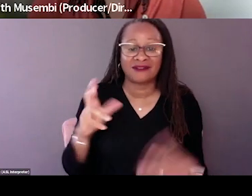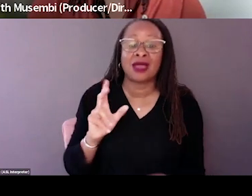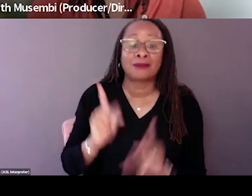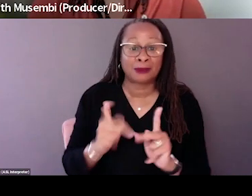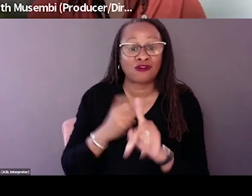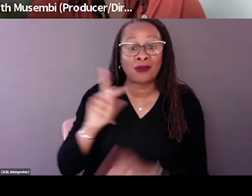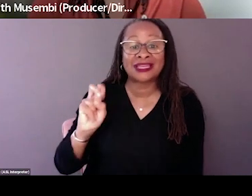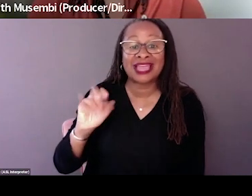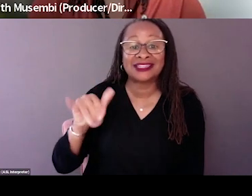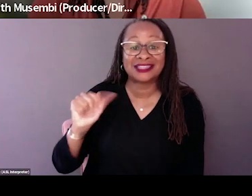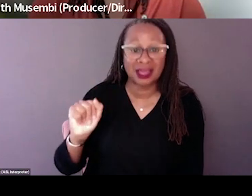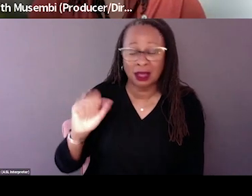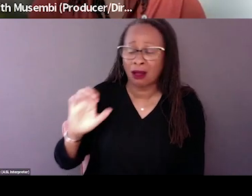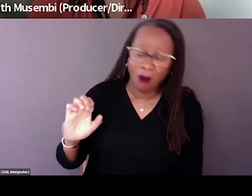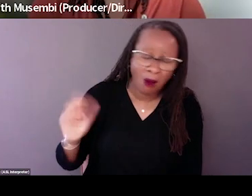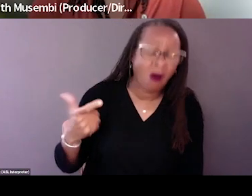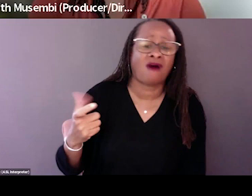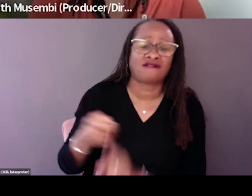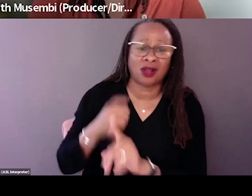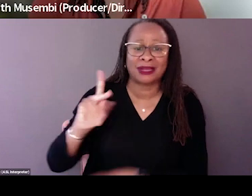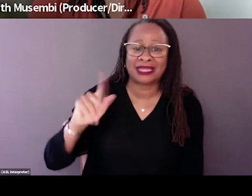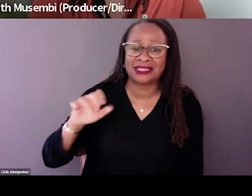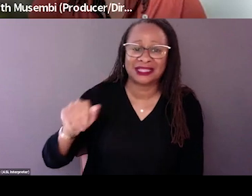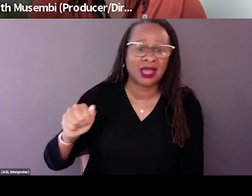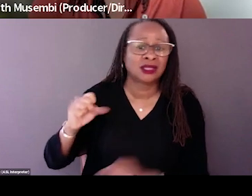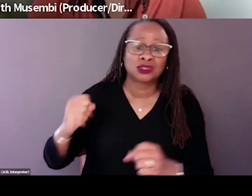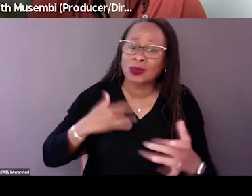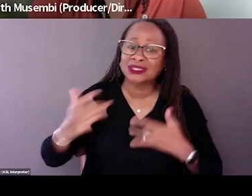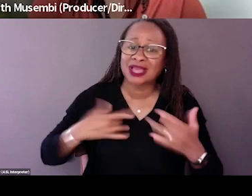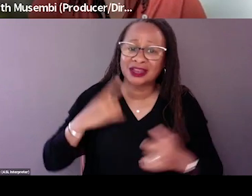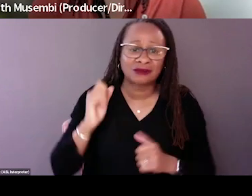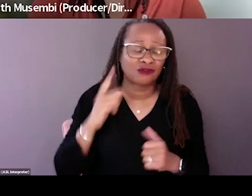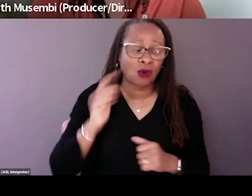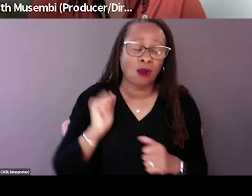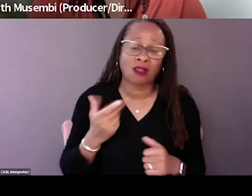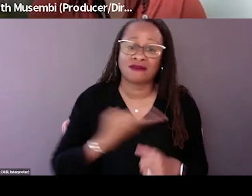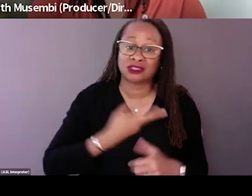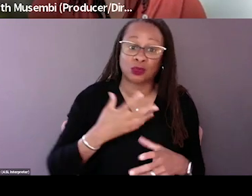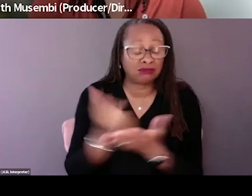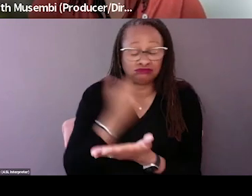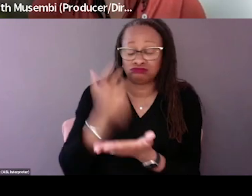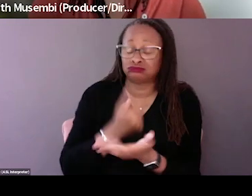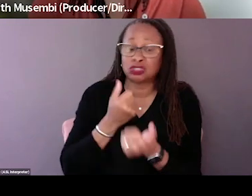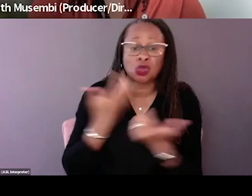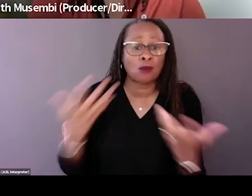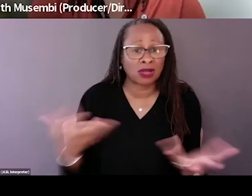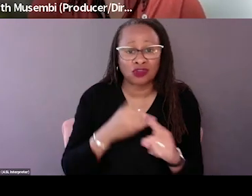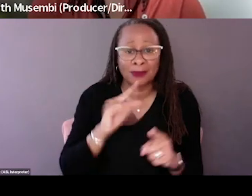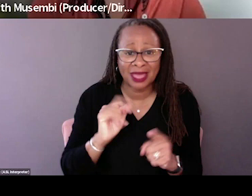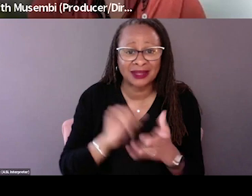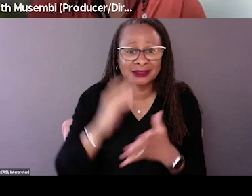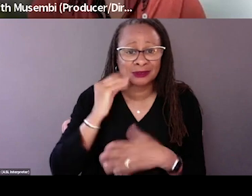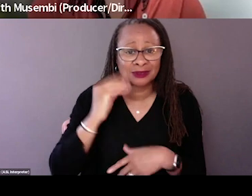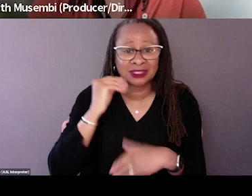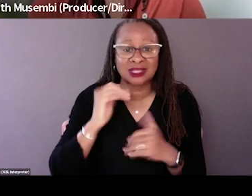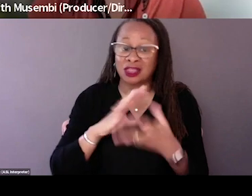first time, all Kenyan, it was so exciting for all of us. And I think we got so much out of it. And I think that, as you said, Faith, the stories were just so